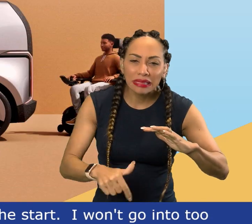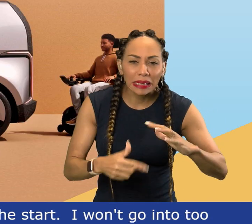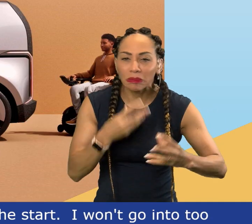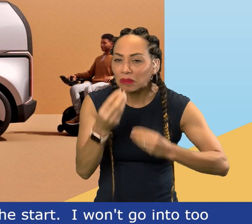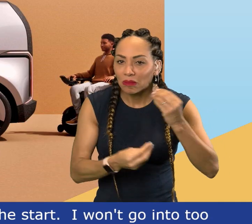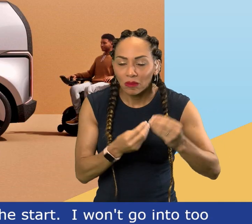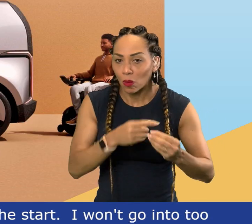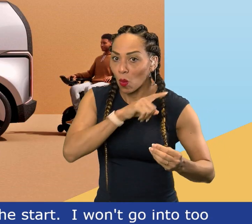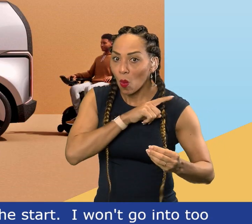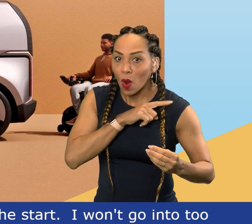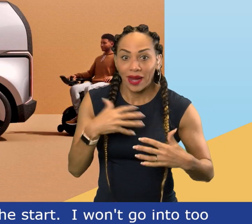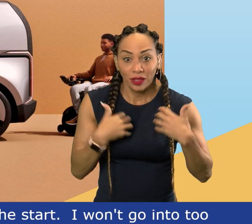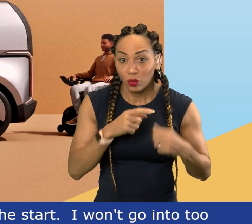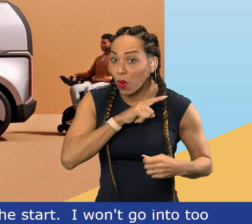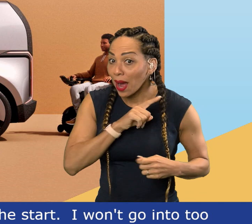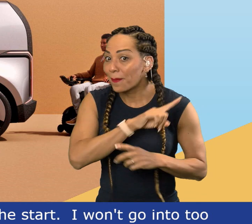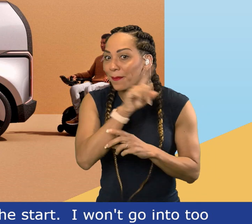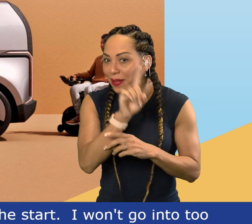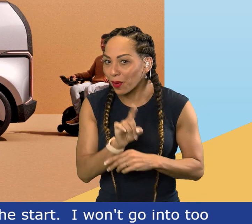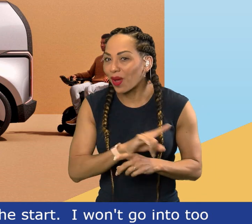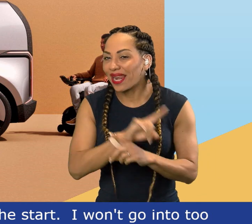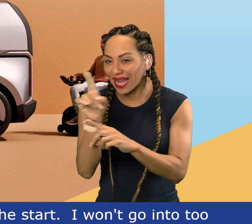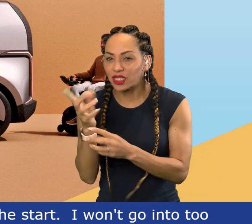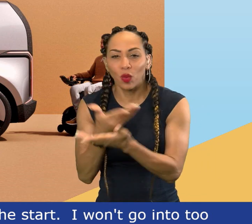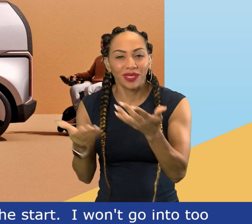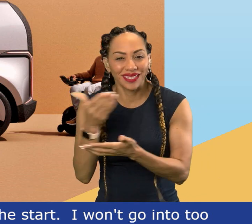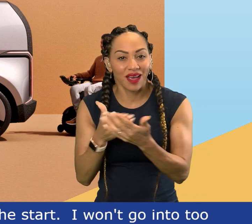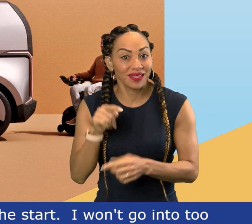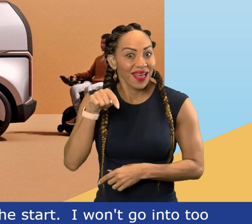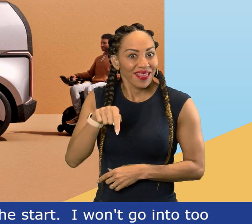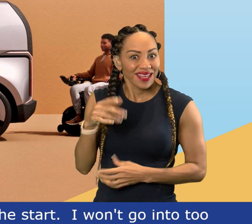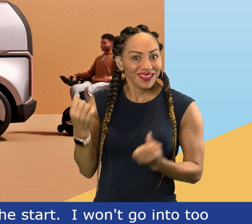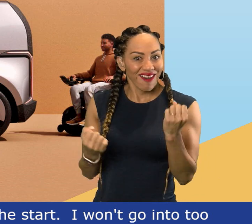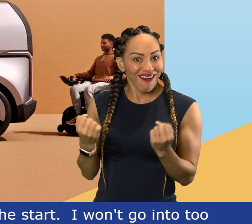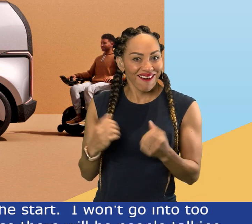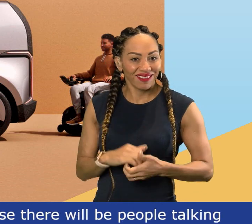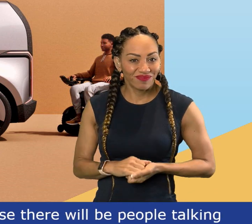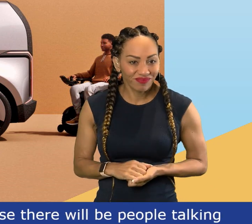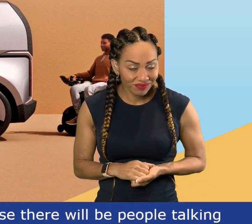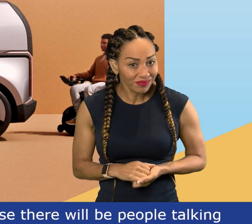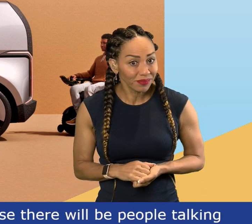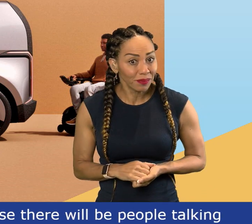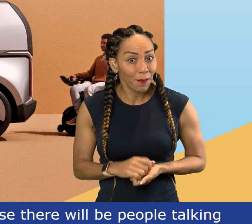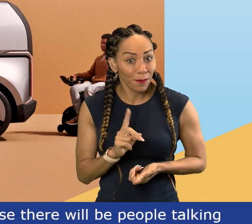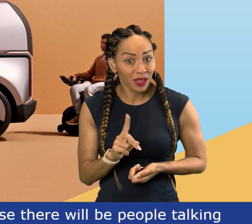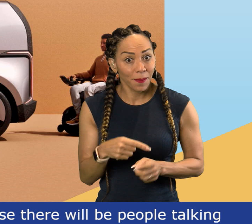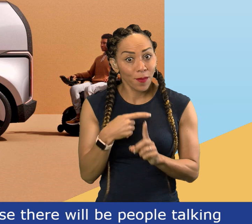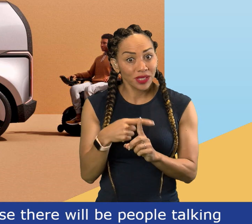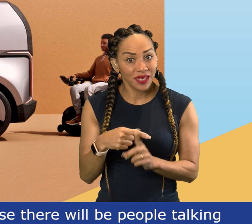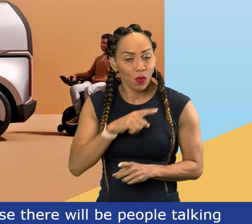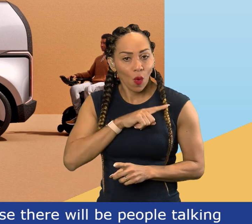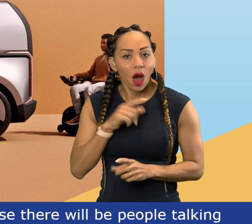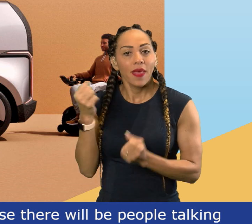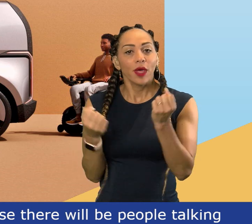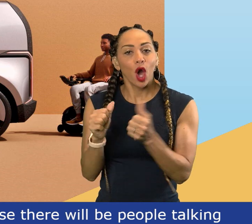interesting, but because there will be people talking about it later. But it's good that actually the industry is starting to think about these issues and